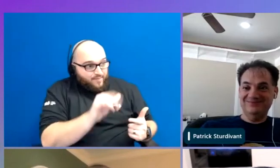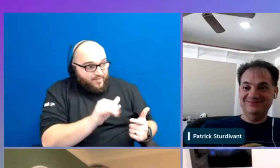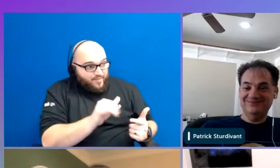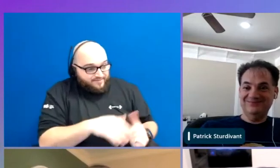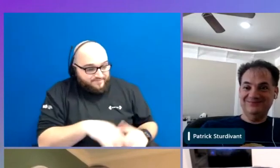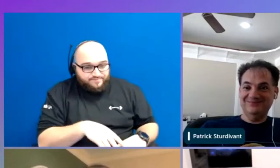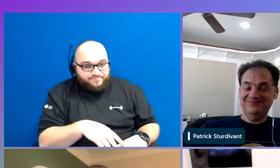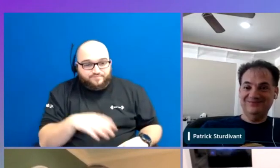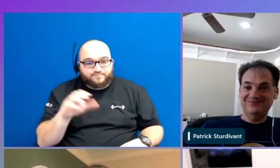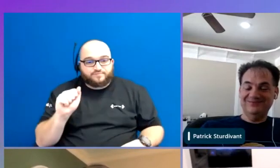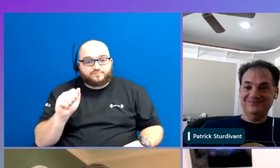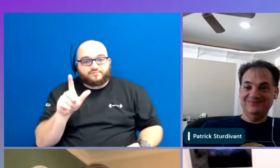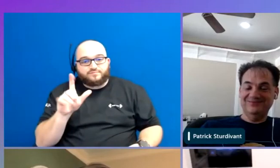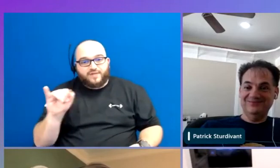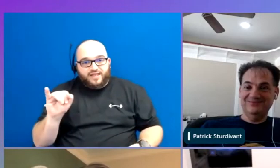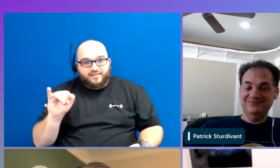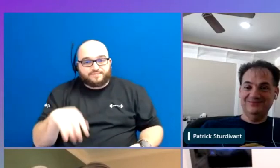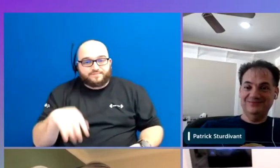Well, first of all,